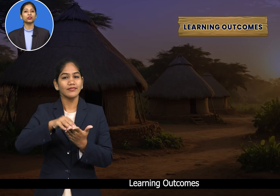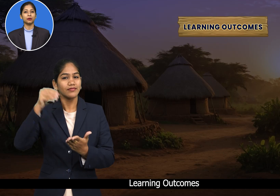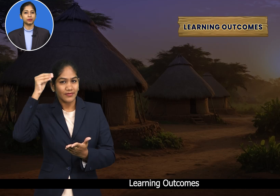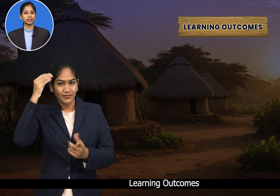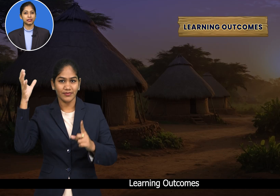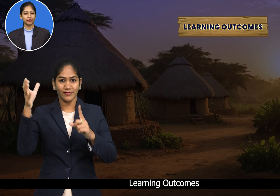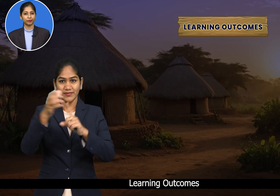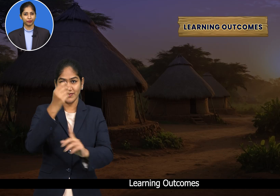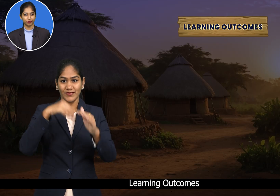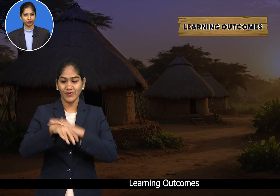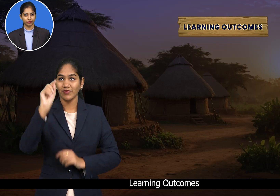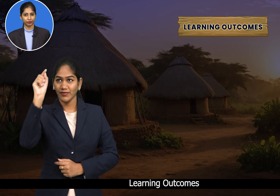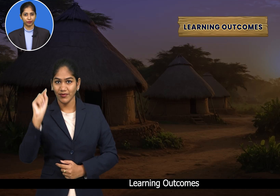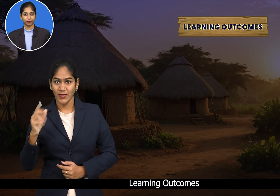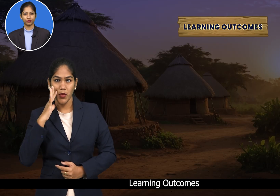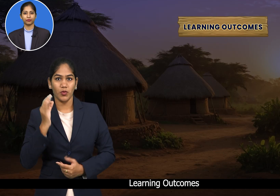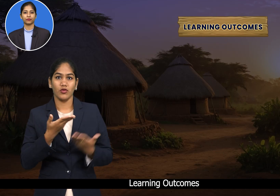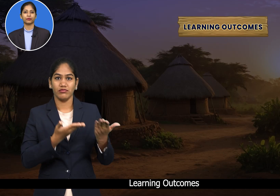Learning outcomes.